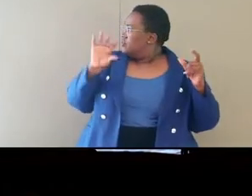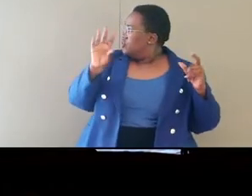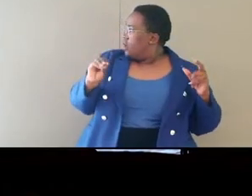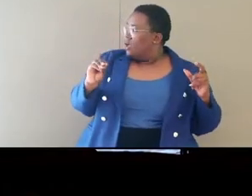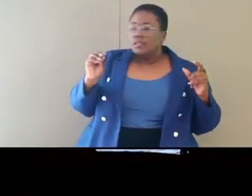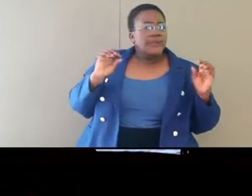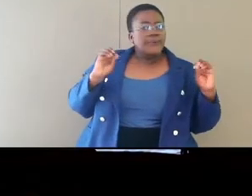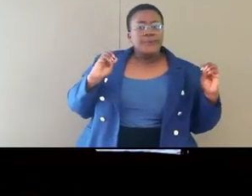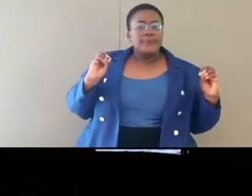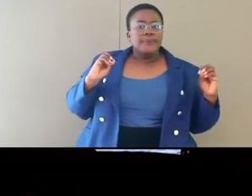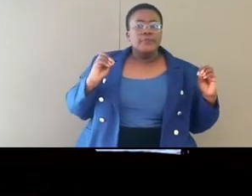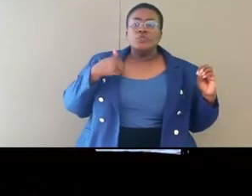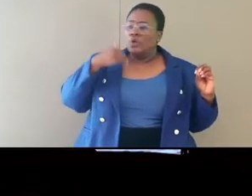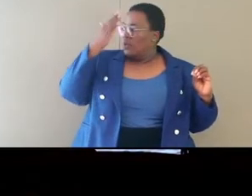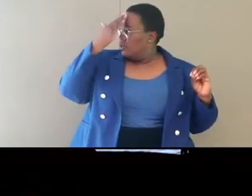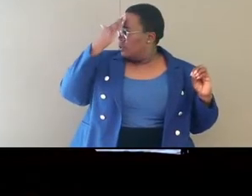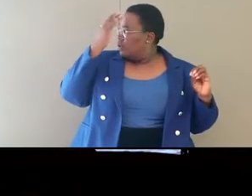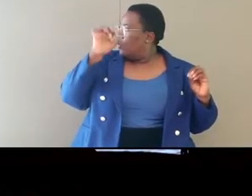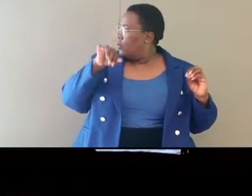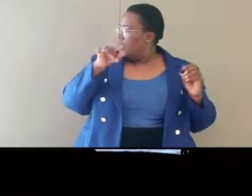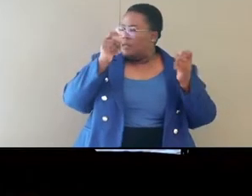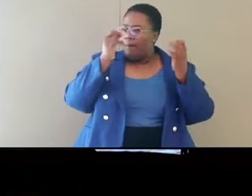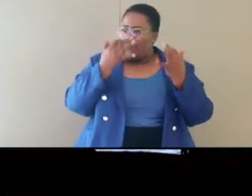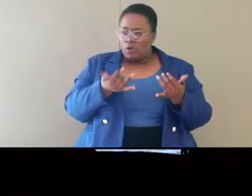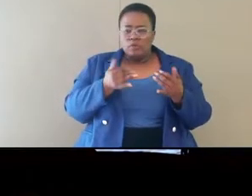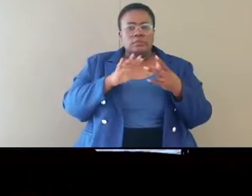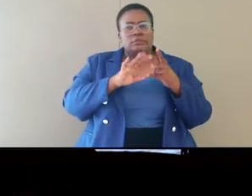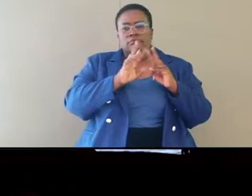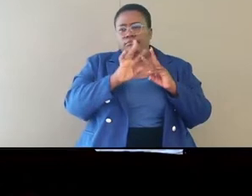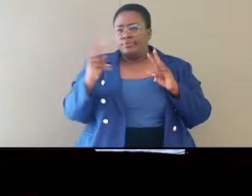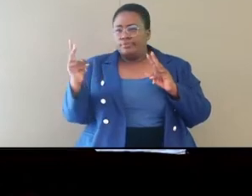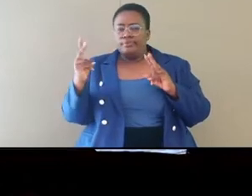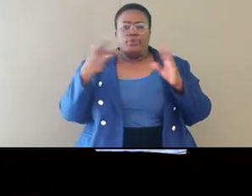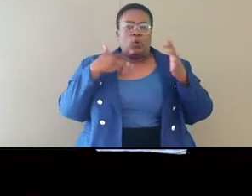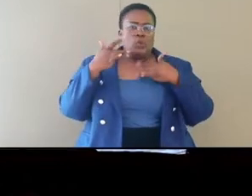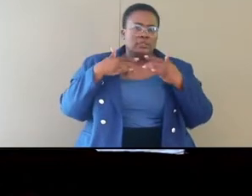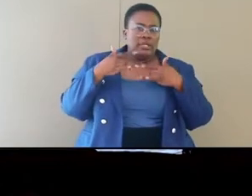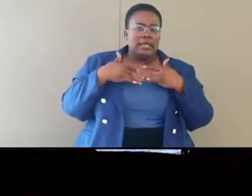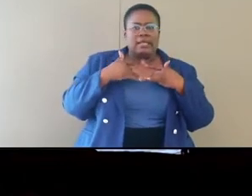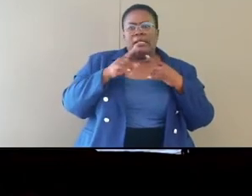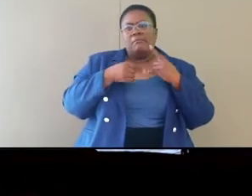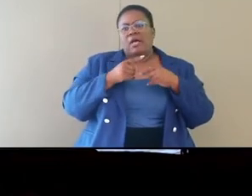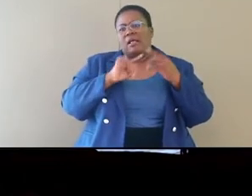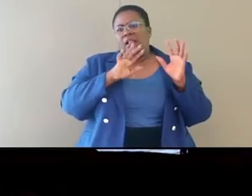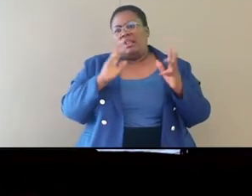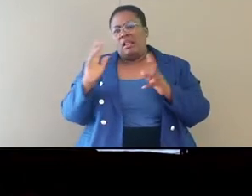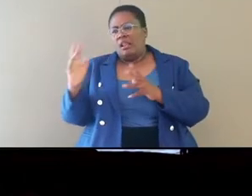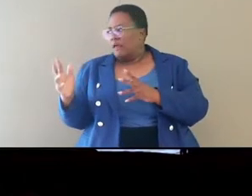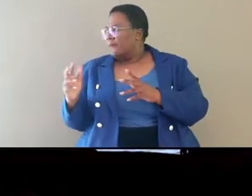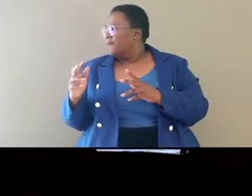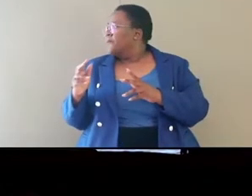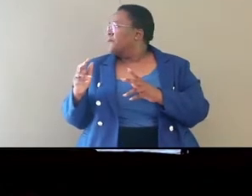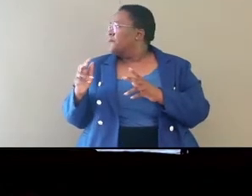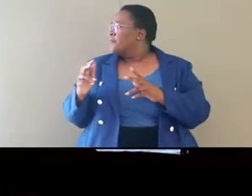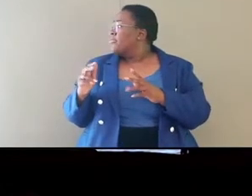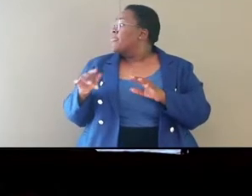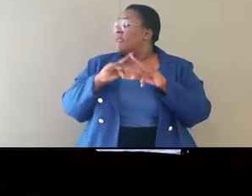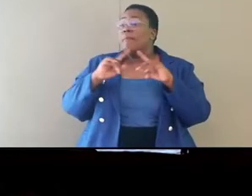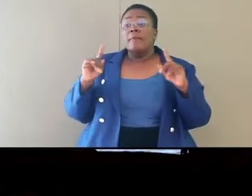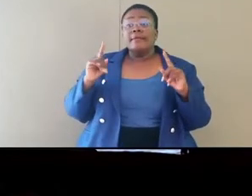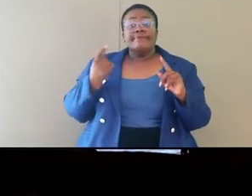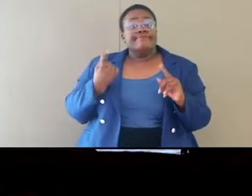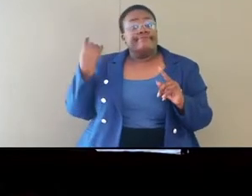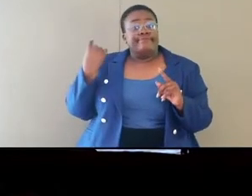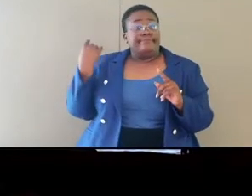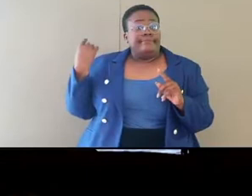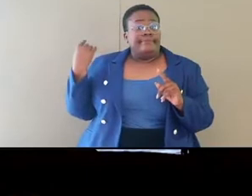We know that there's austerity budgeting, are trade-offs, we're very concerned about the trade-offs in social spending, but this